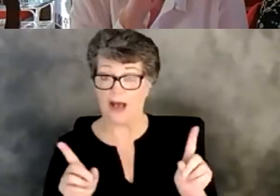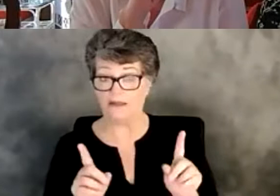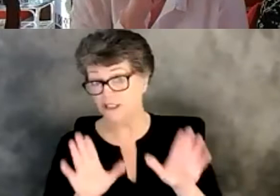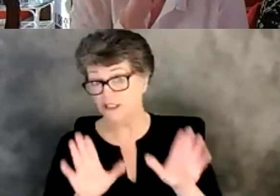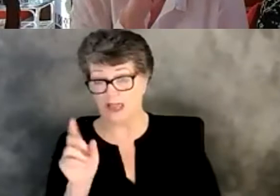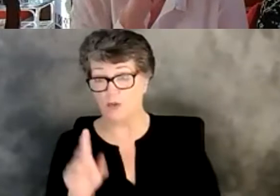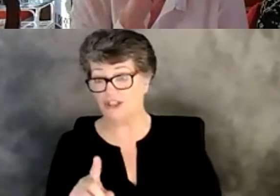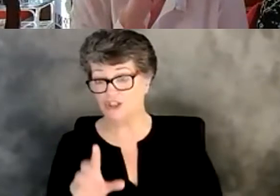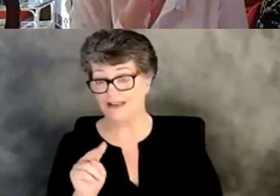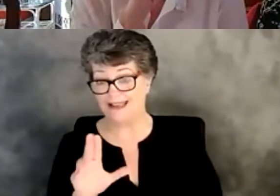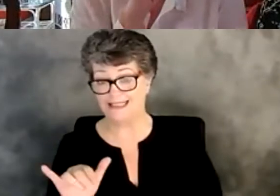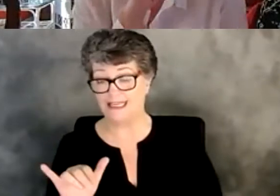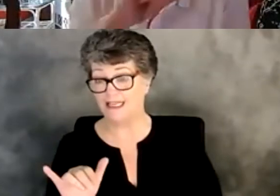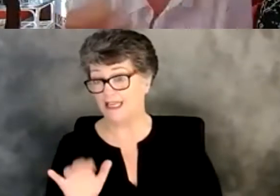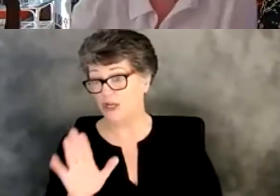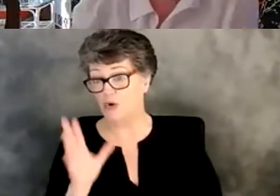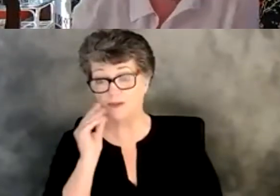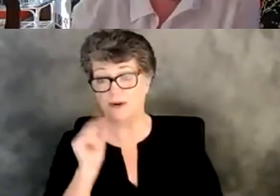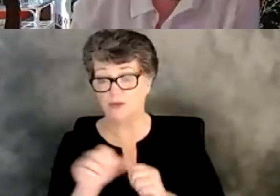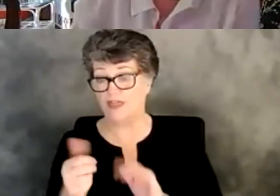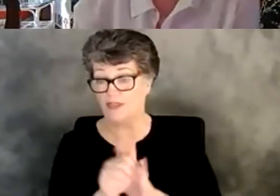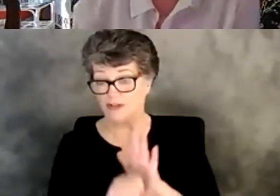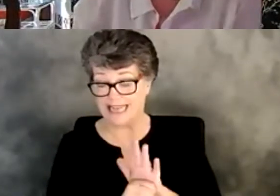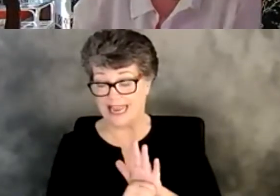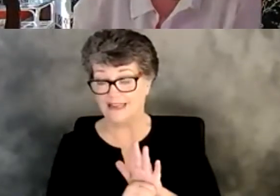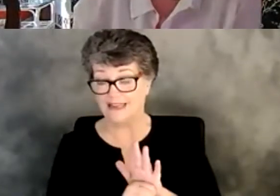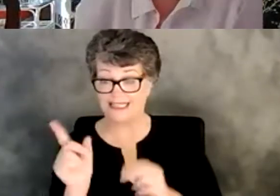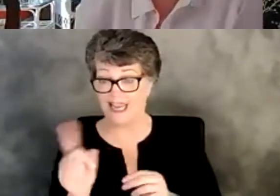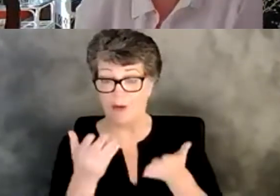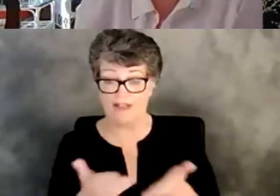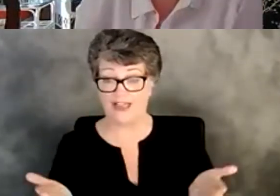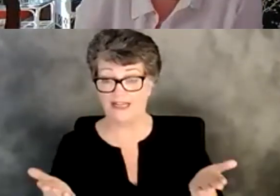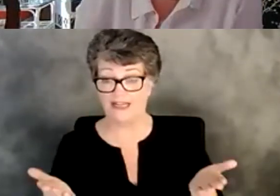question, Nancy, and your experience with other states and seeing where things can,